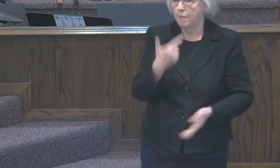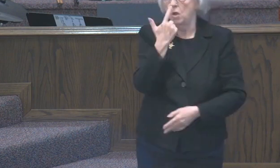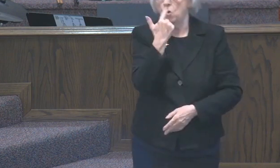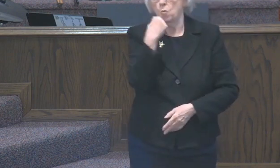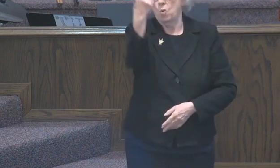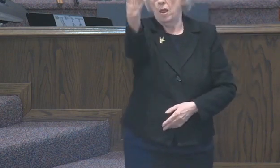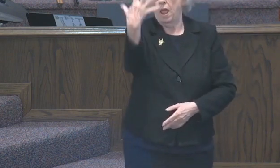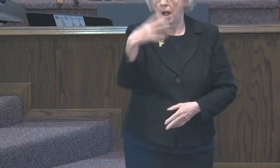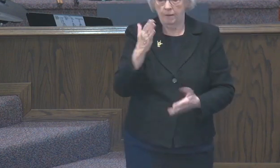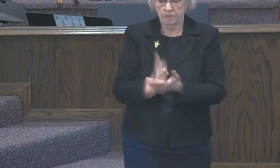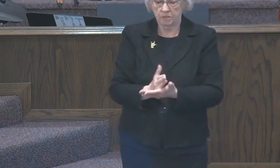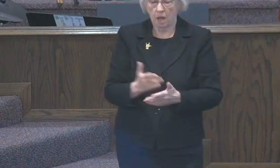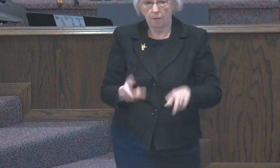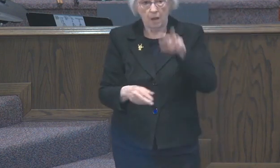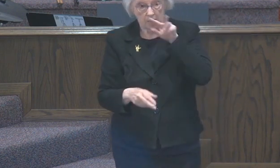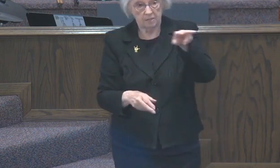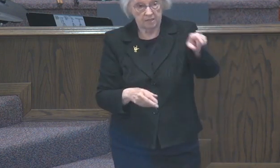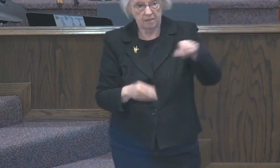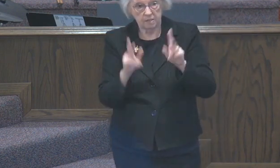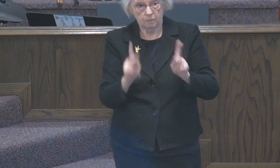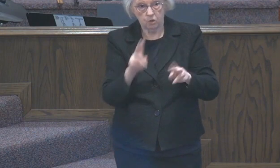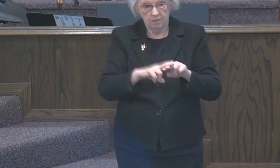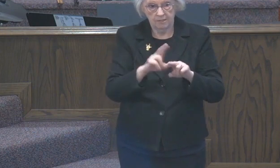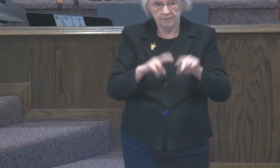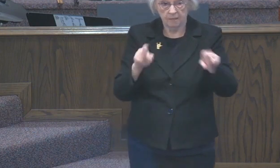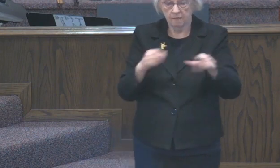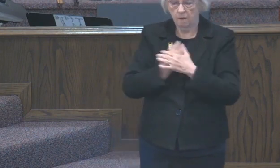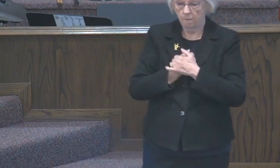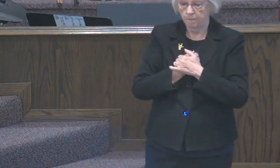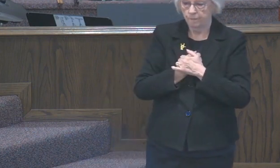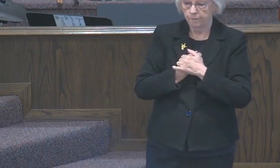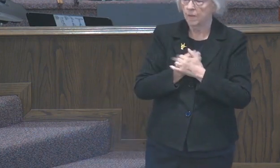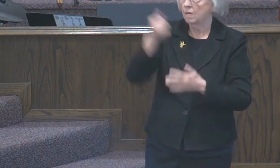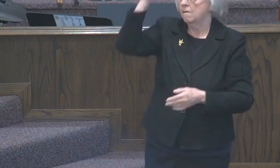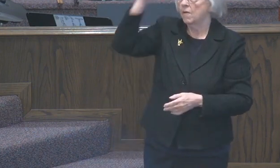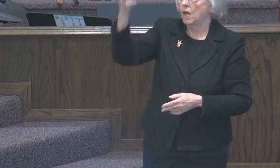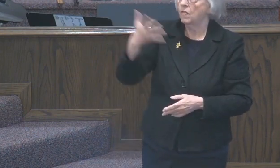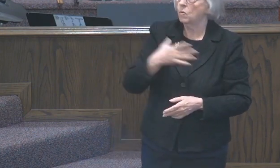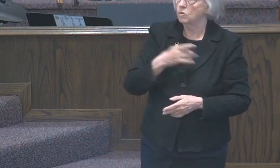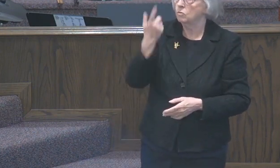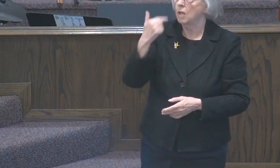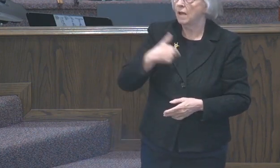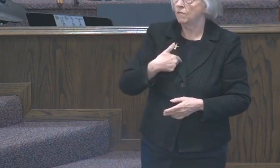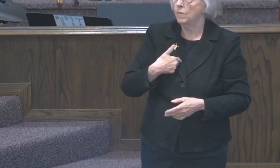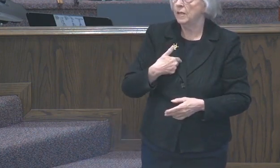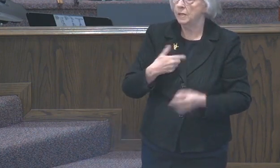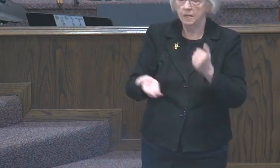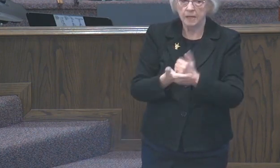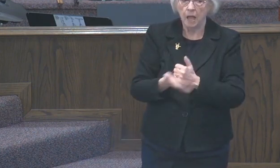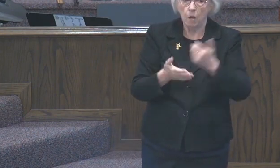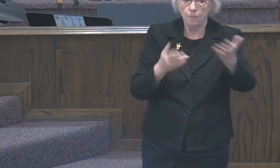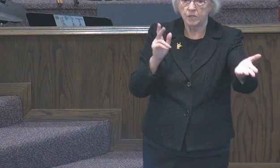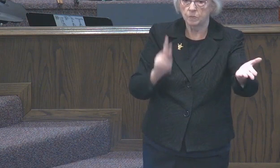He is challenging us and calling us to love people that we have never loved